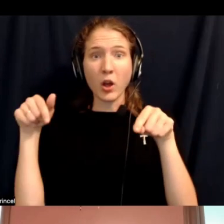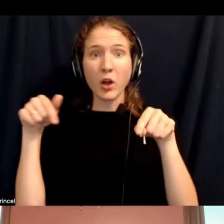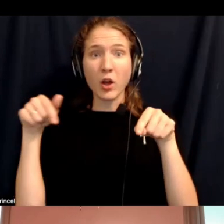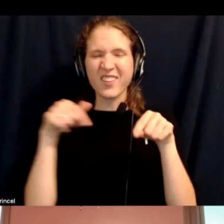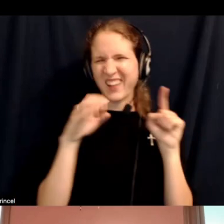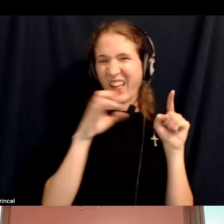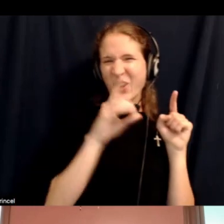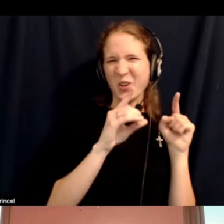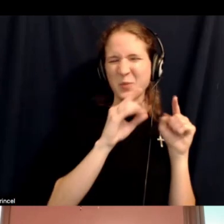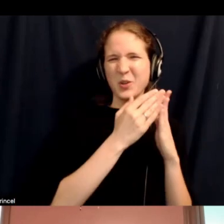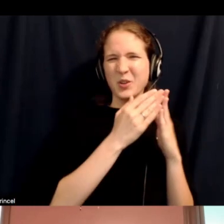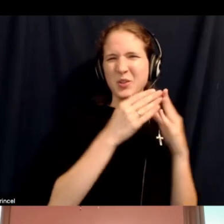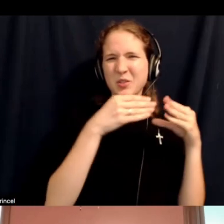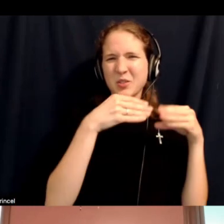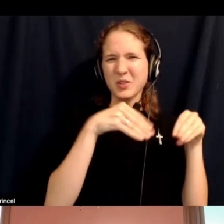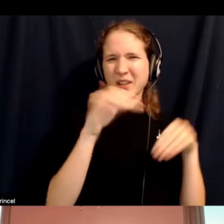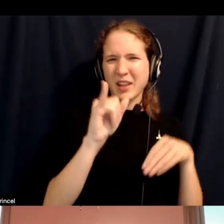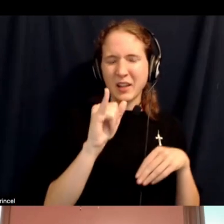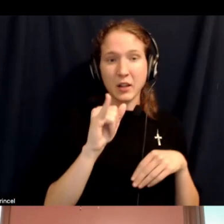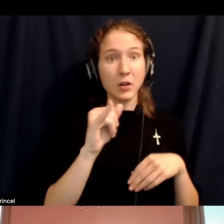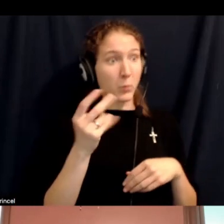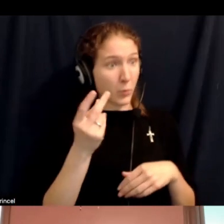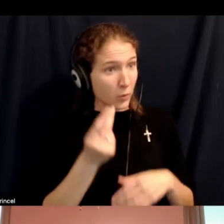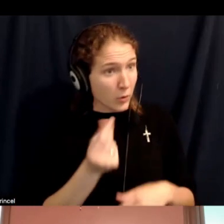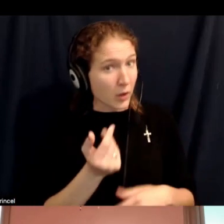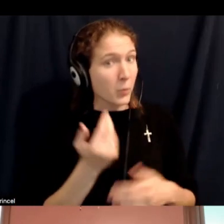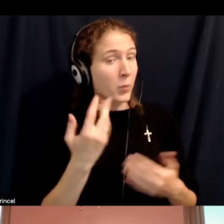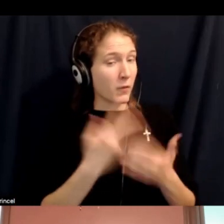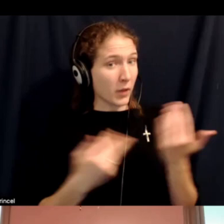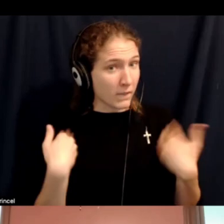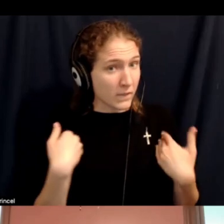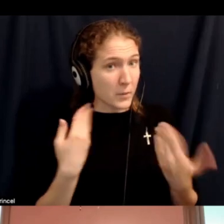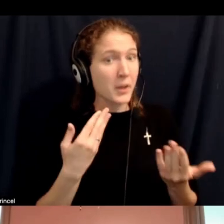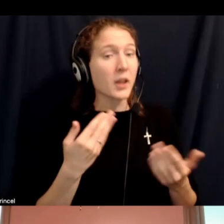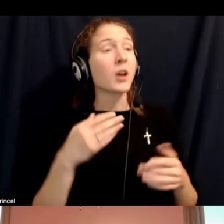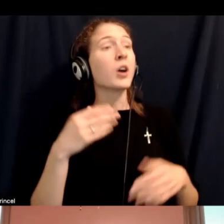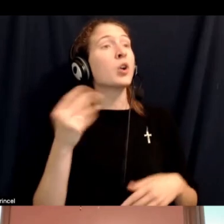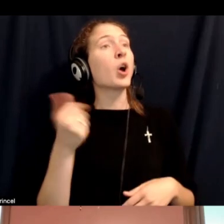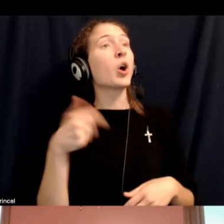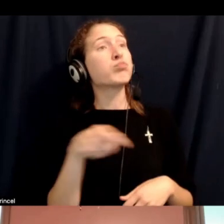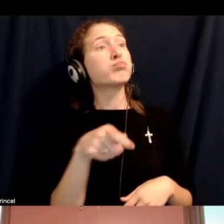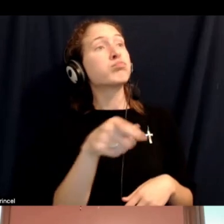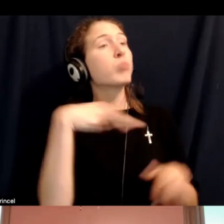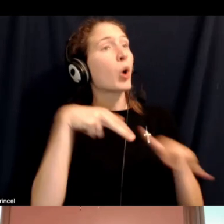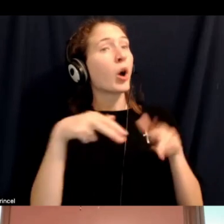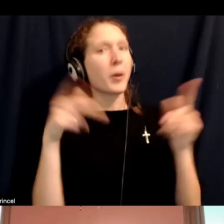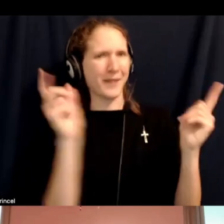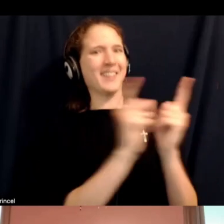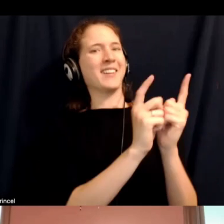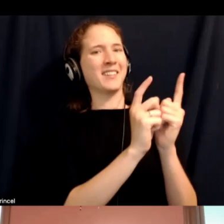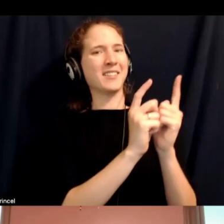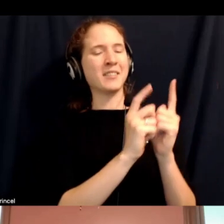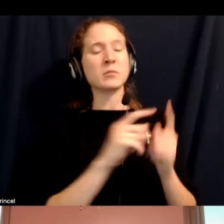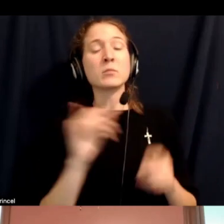both have dogs. What they've met when they walk their dogs. And so, and here's the other